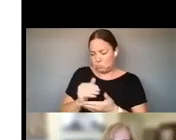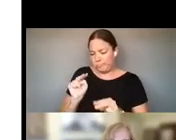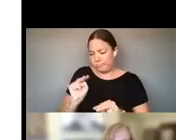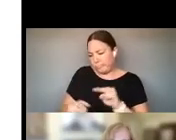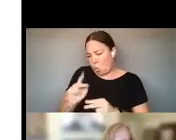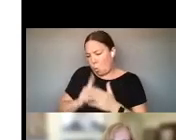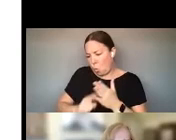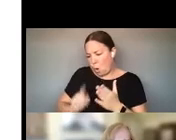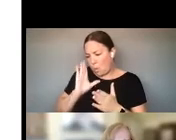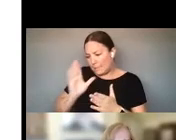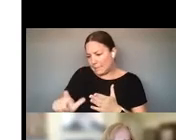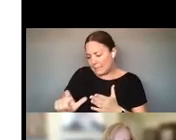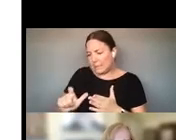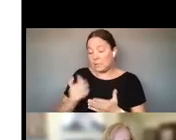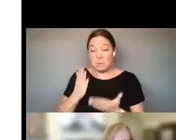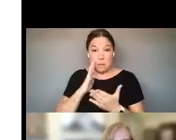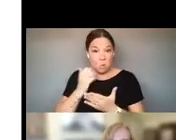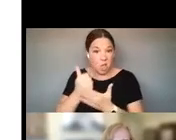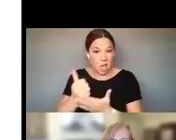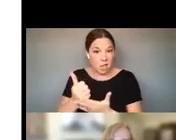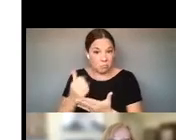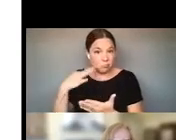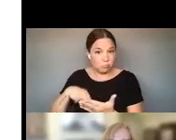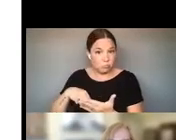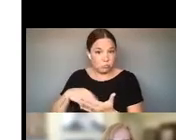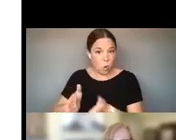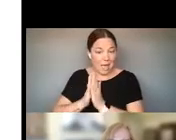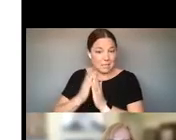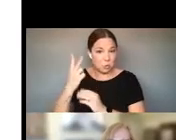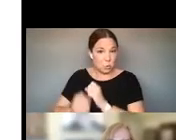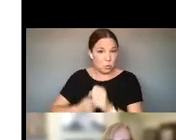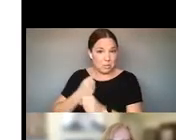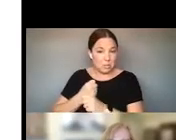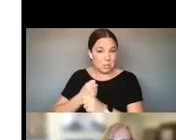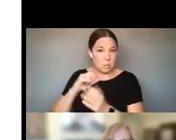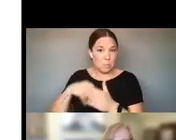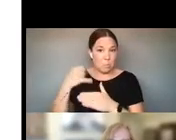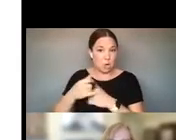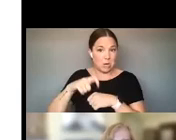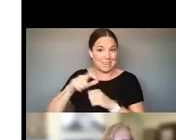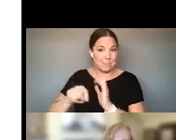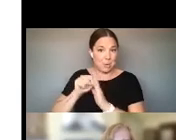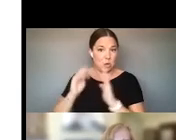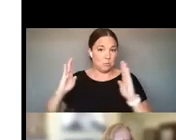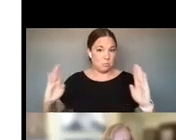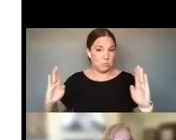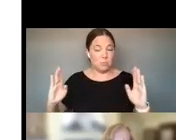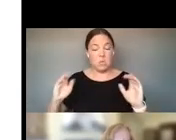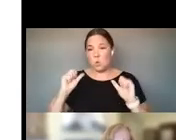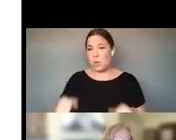need. And it might be advantageous to, uh, ask for a two year project period. You can all always close out a